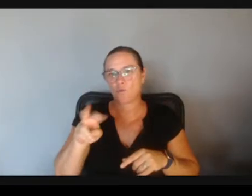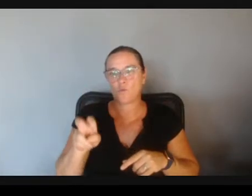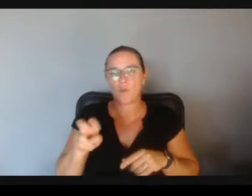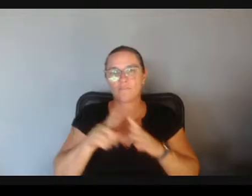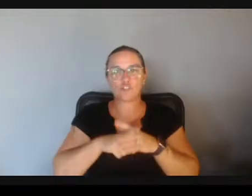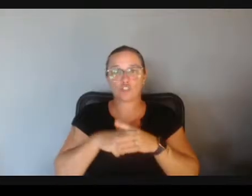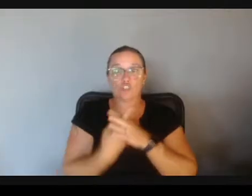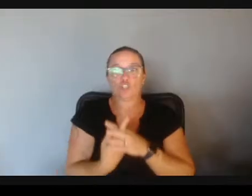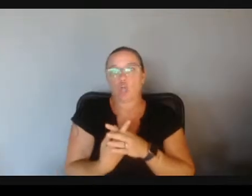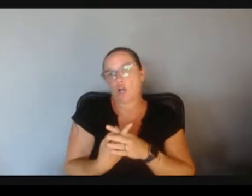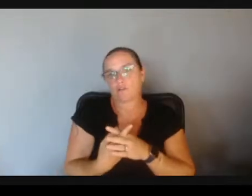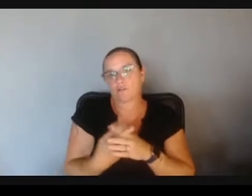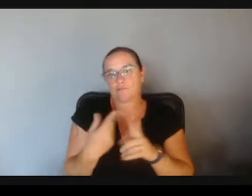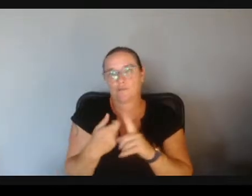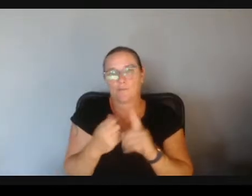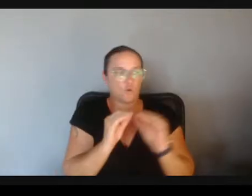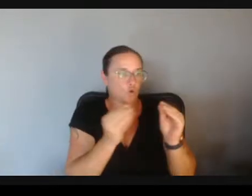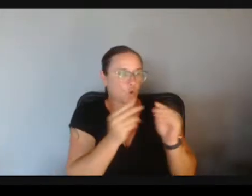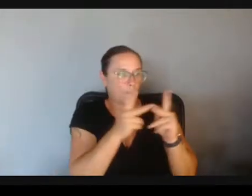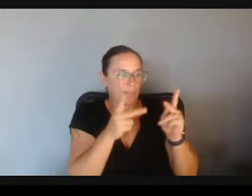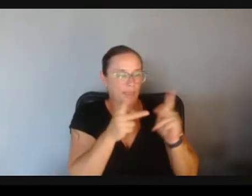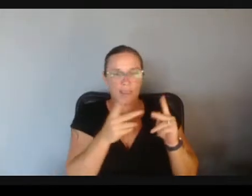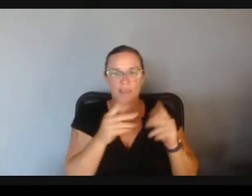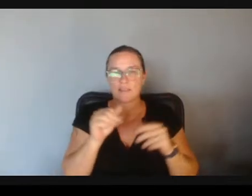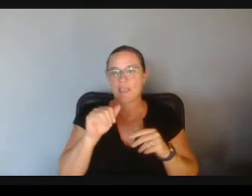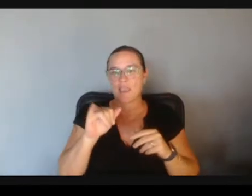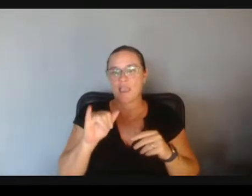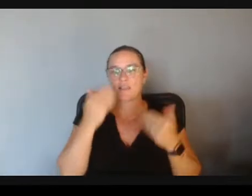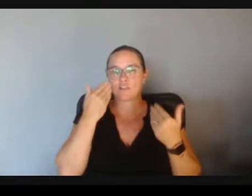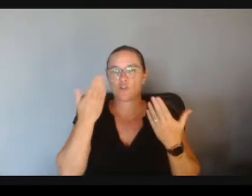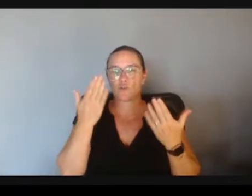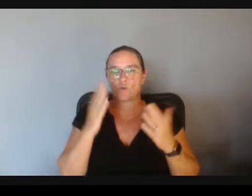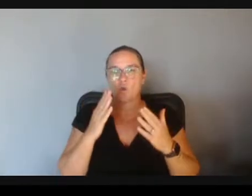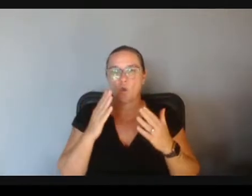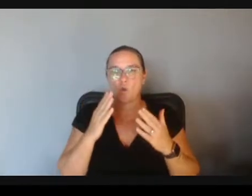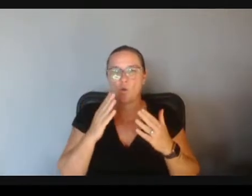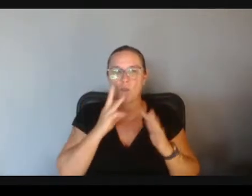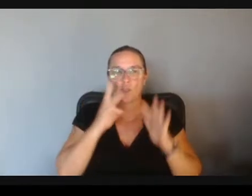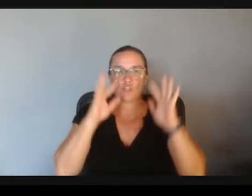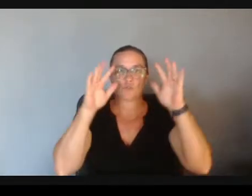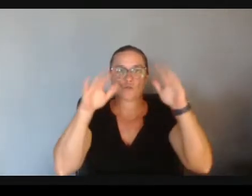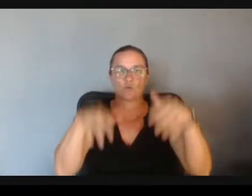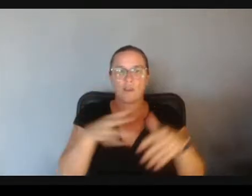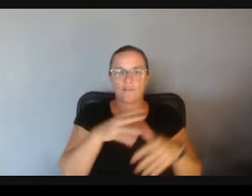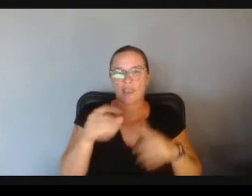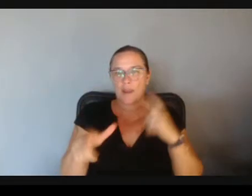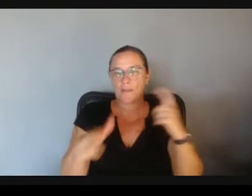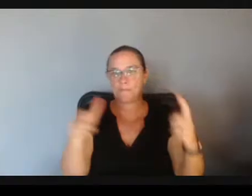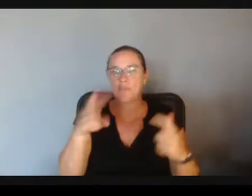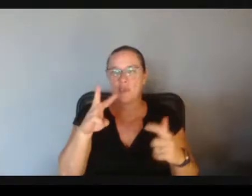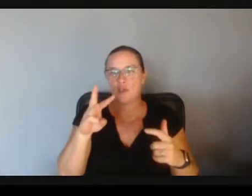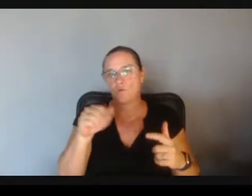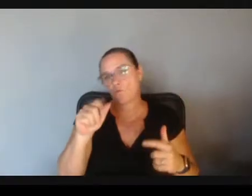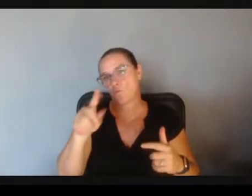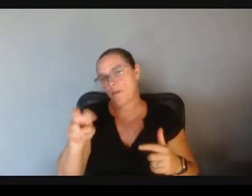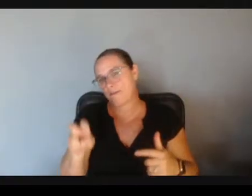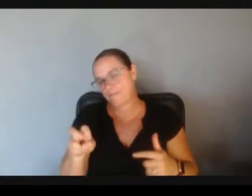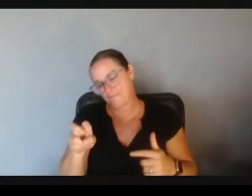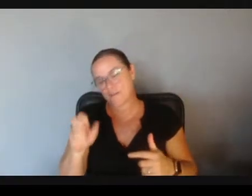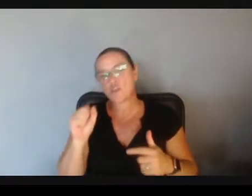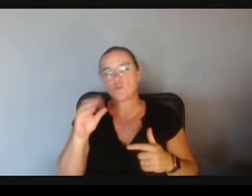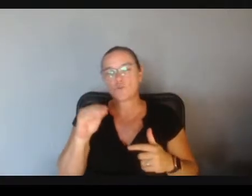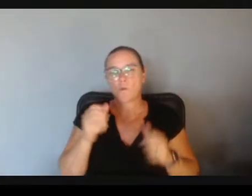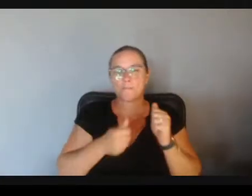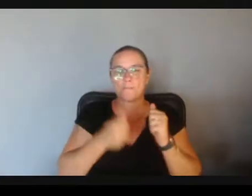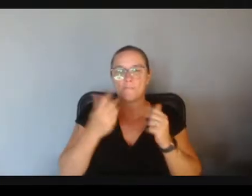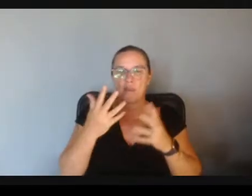And again, the AI doesn't know the difference between like a tsunami and a big wave. So a lot of the stuff we're going to